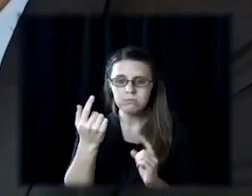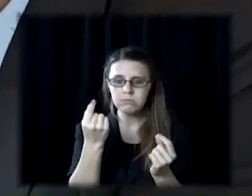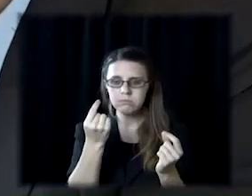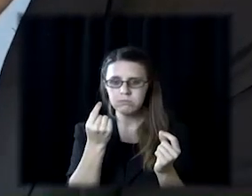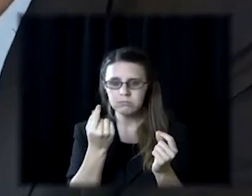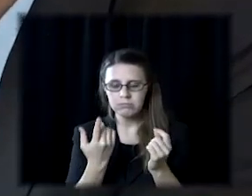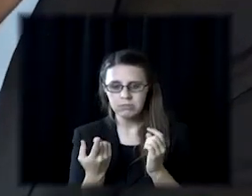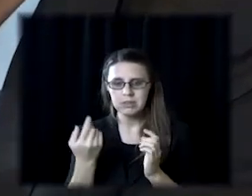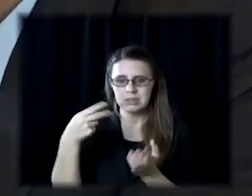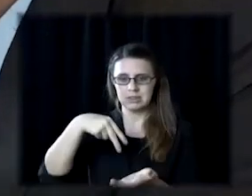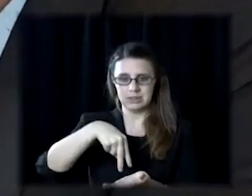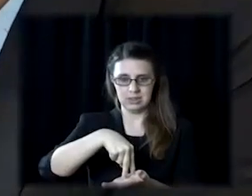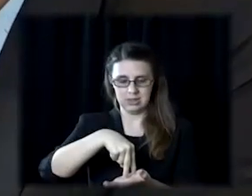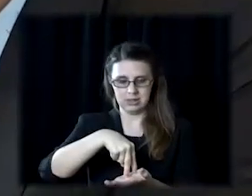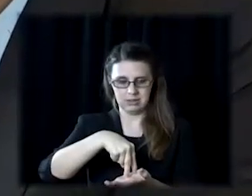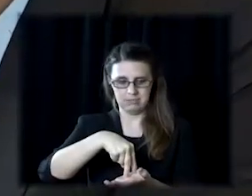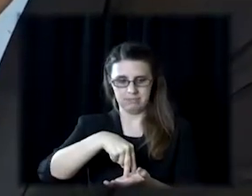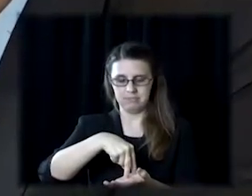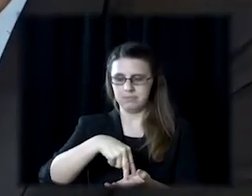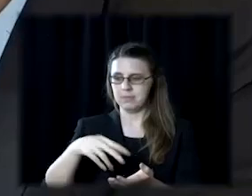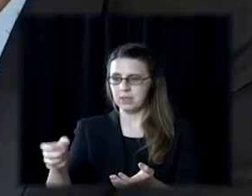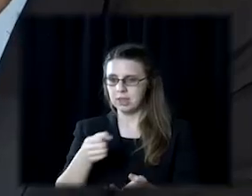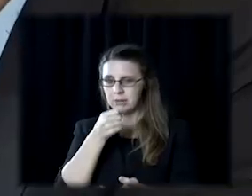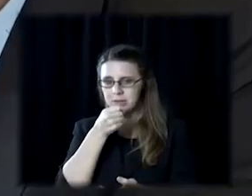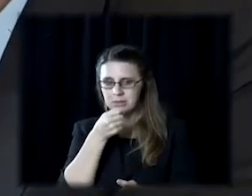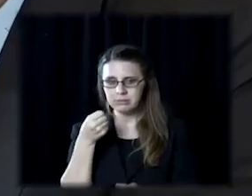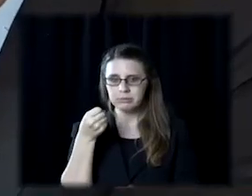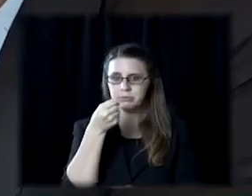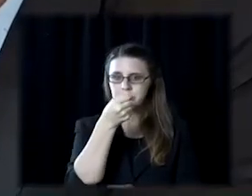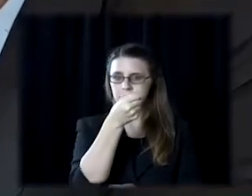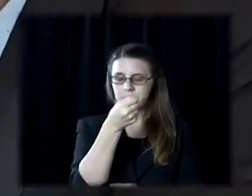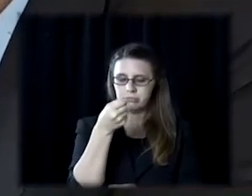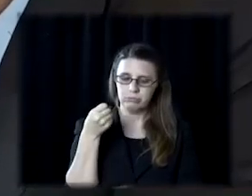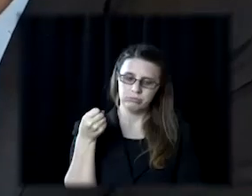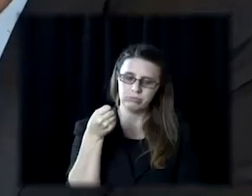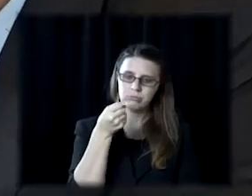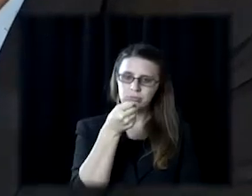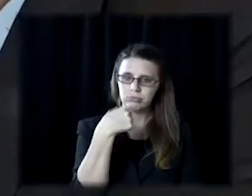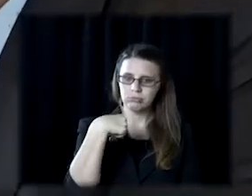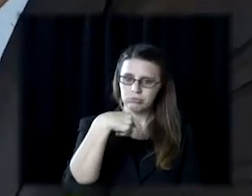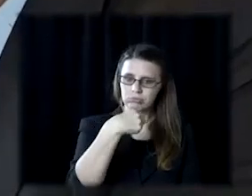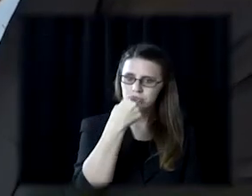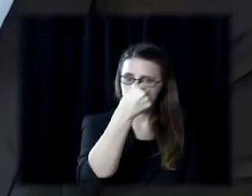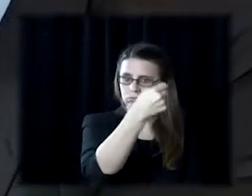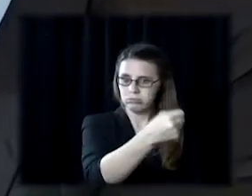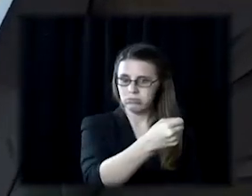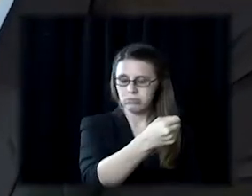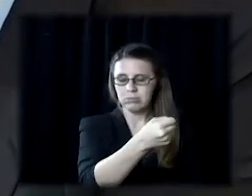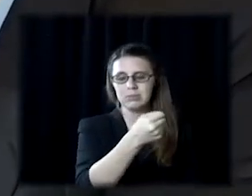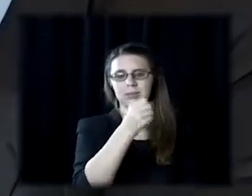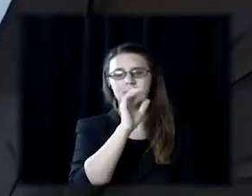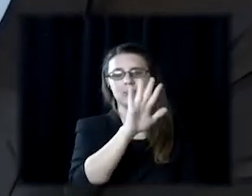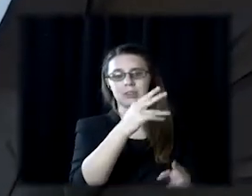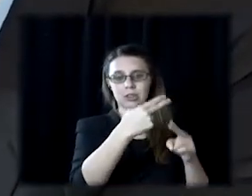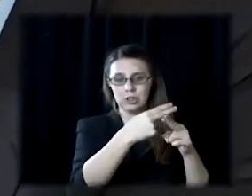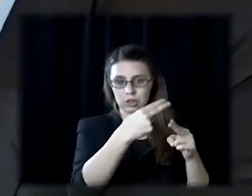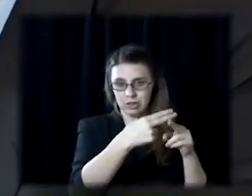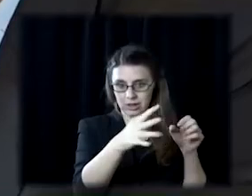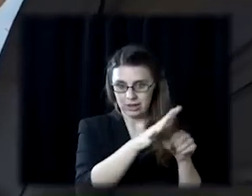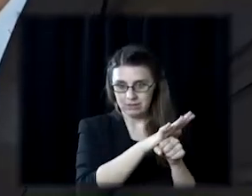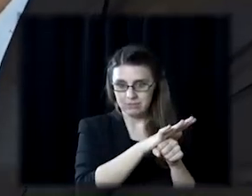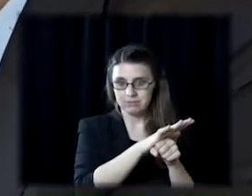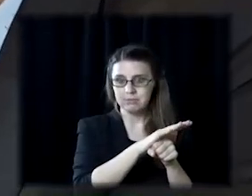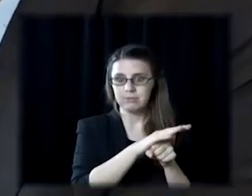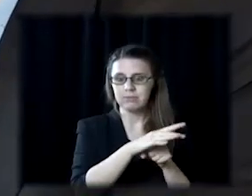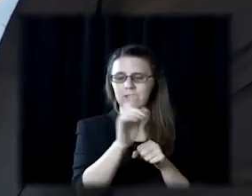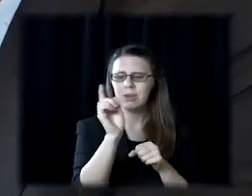we recognize you. We'll turn the microphone on you, and it will be taken to your seat. Please state your full name and your affiliation, if you